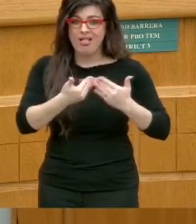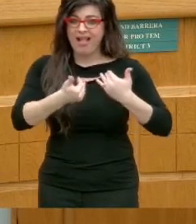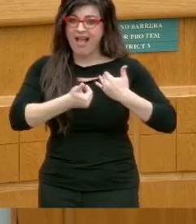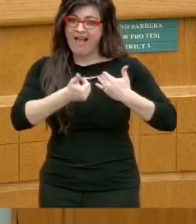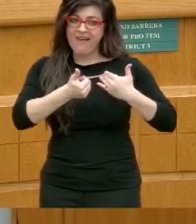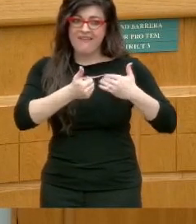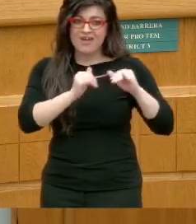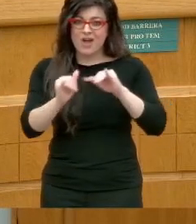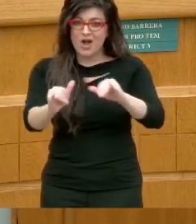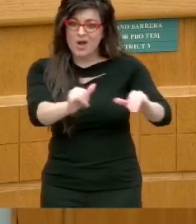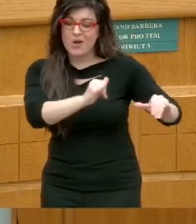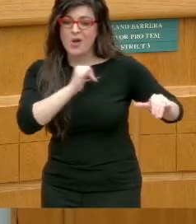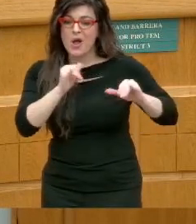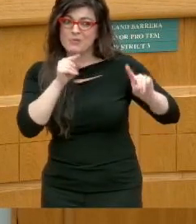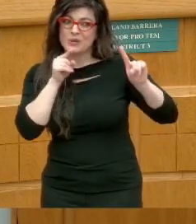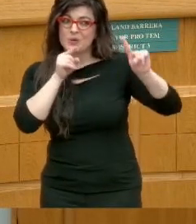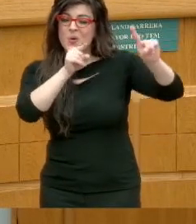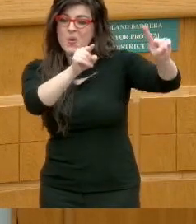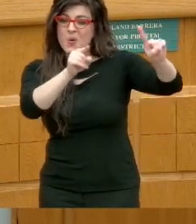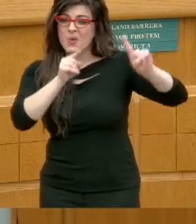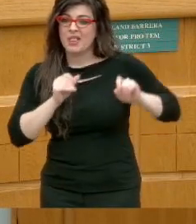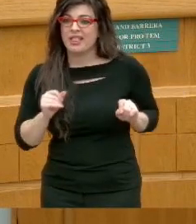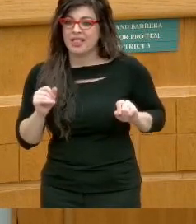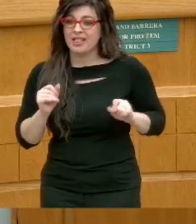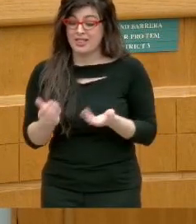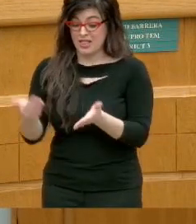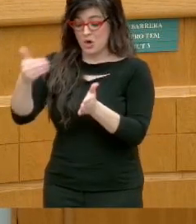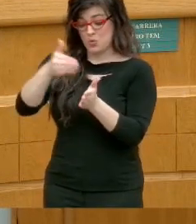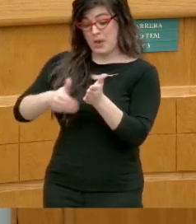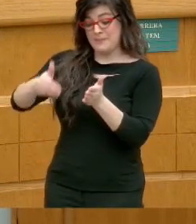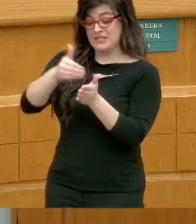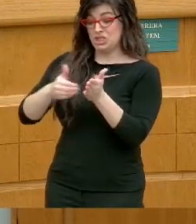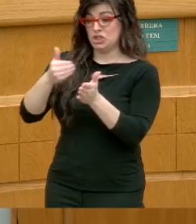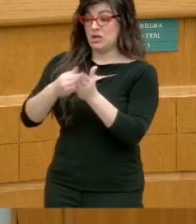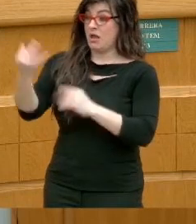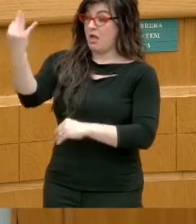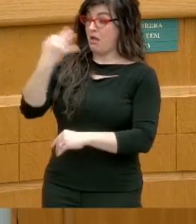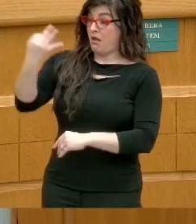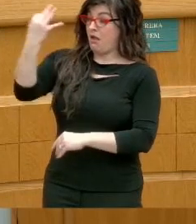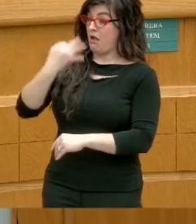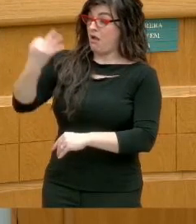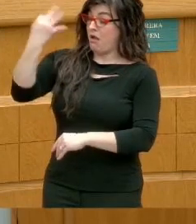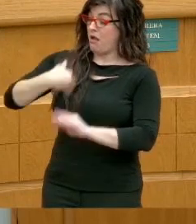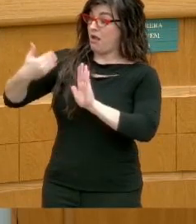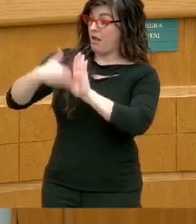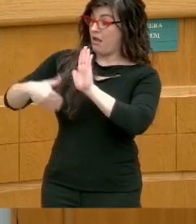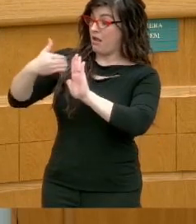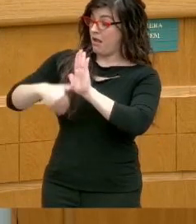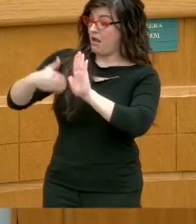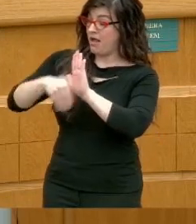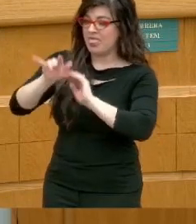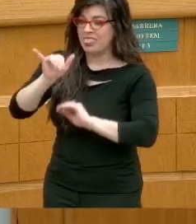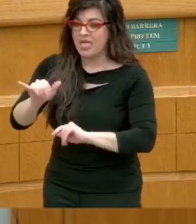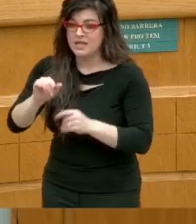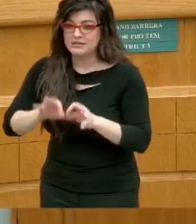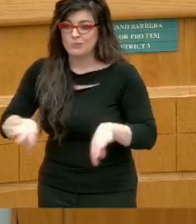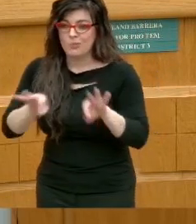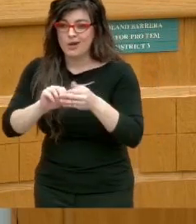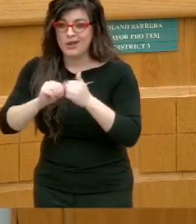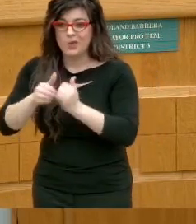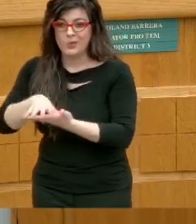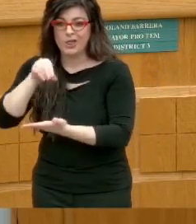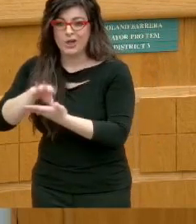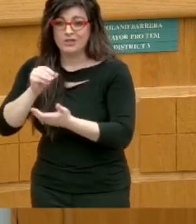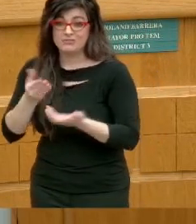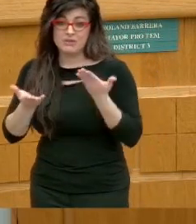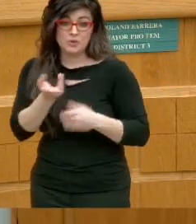I've been told, you know, repetition is the key to learning, and so if you hear it from two different voices, two different angles, maybe we'll